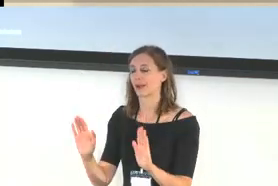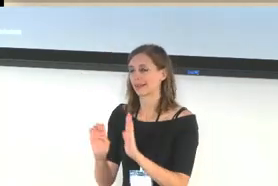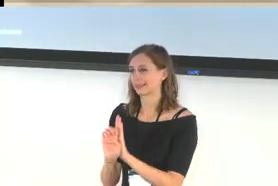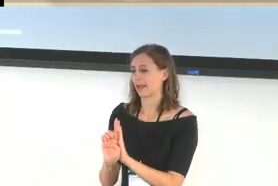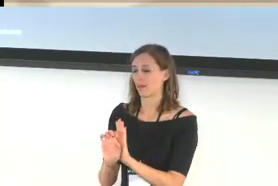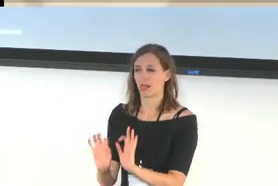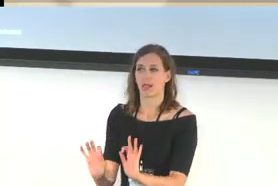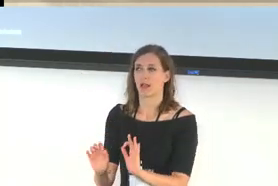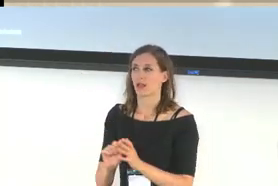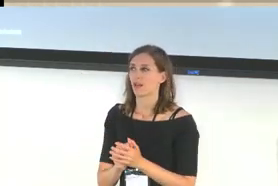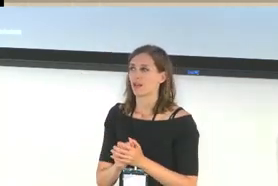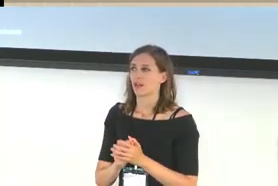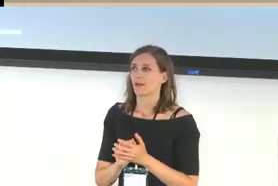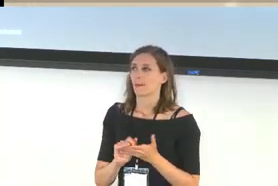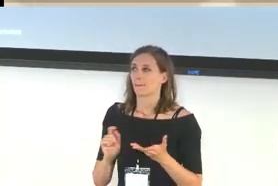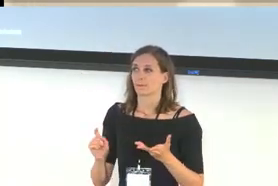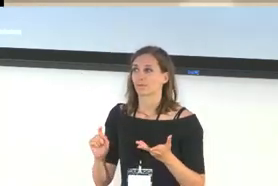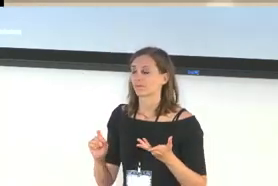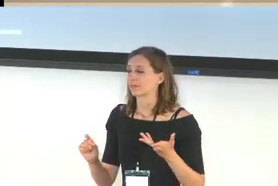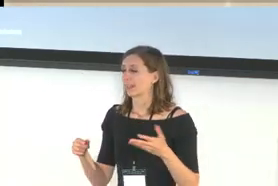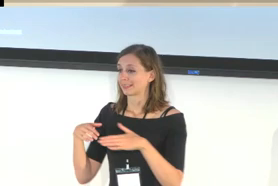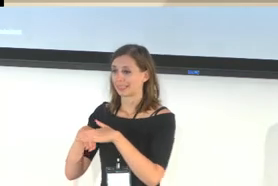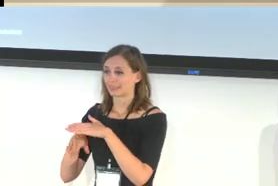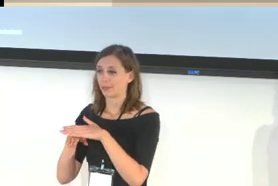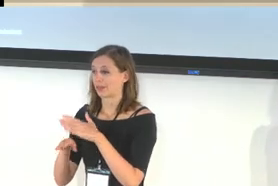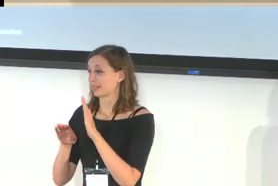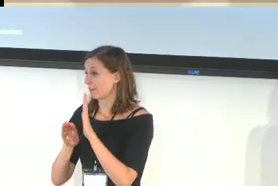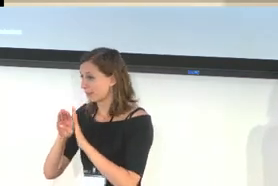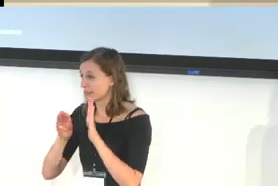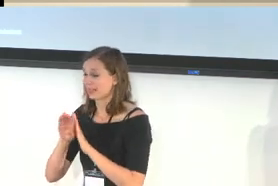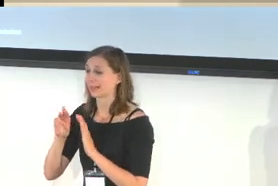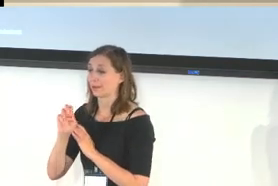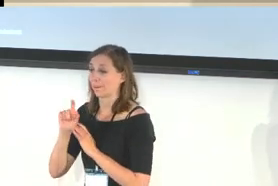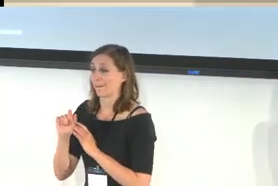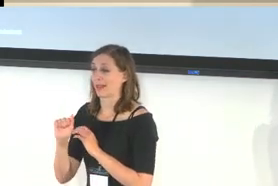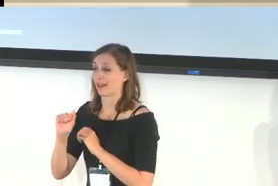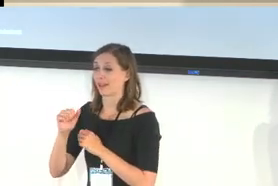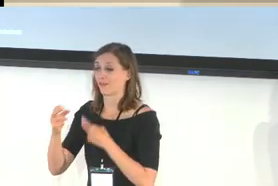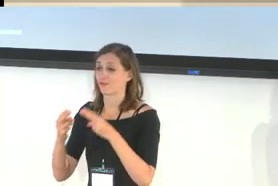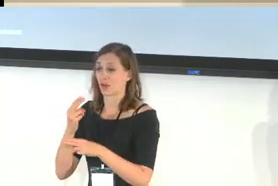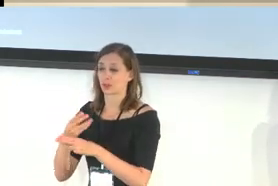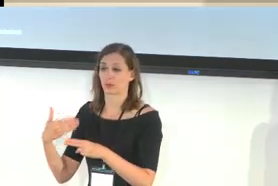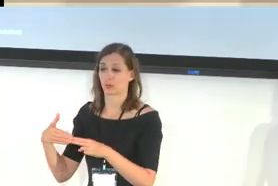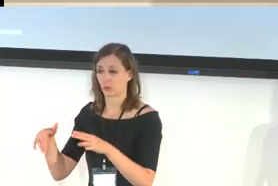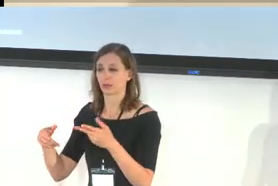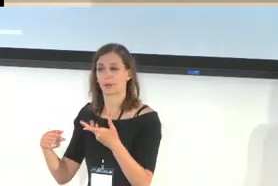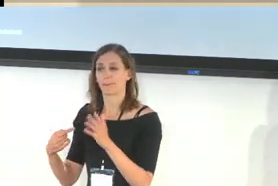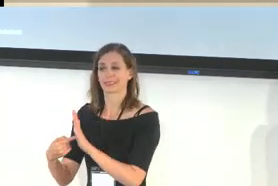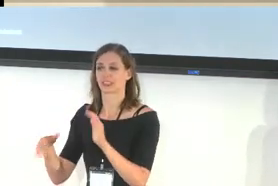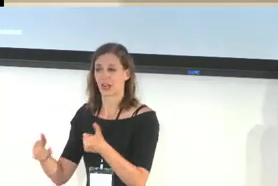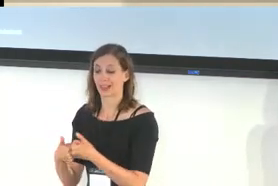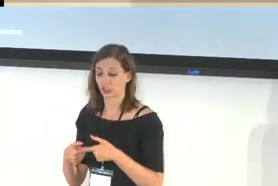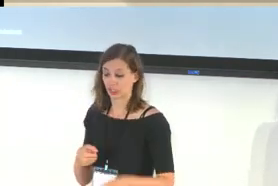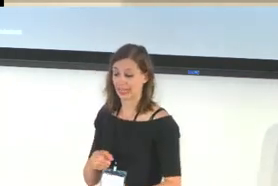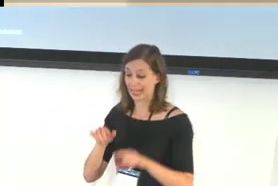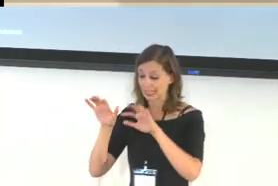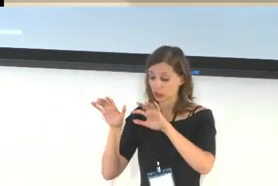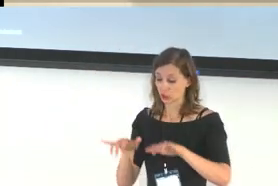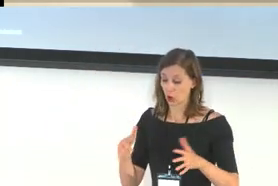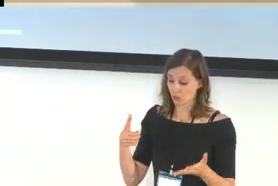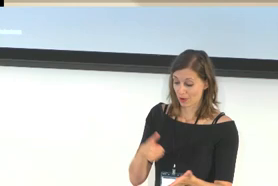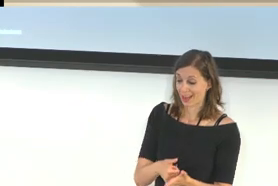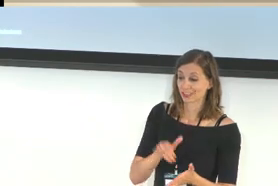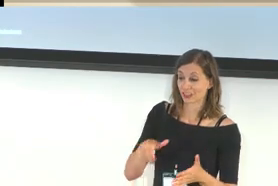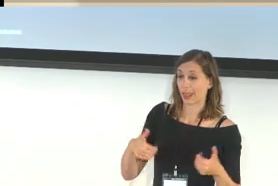we're facing for accessibility when it comes to building a metaverse. Because within Neil Stevenson's book, Snow Crash, what you see